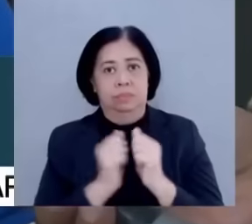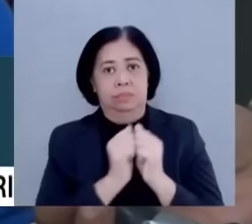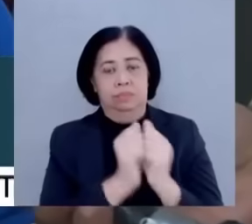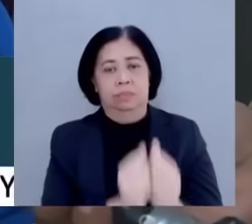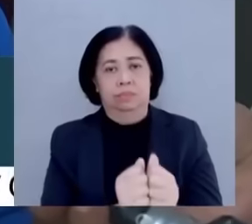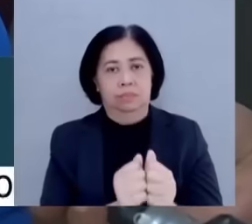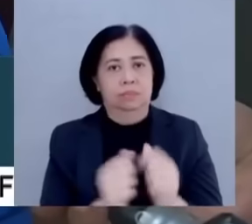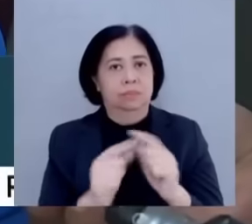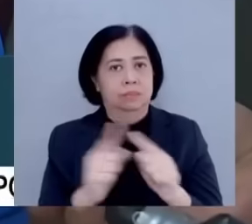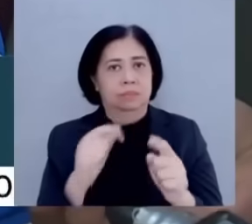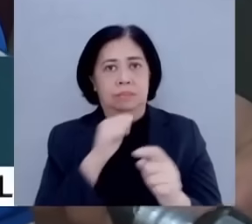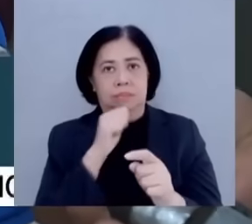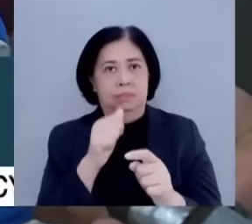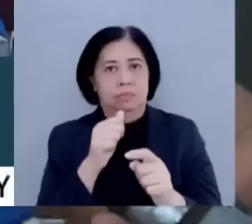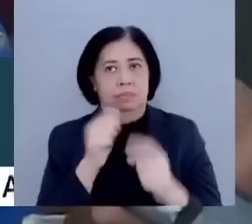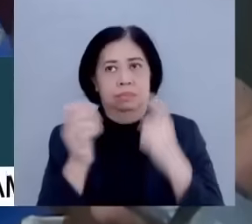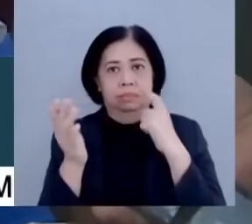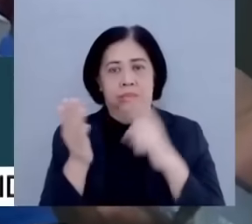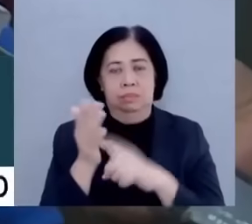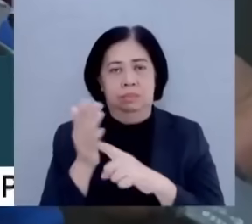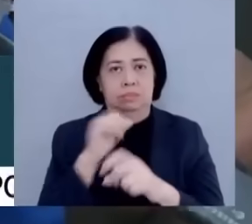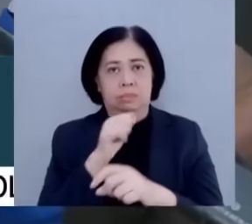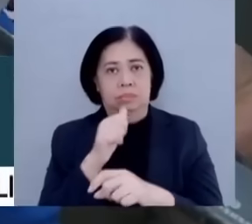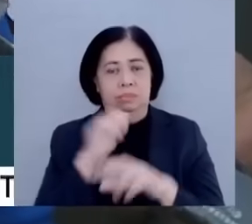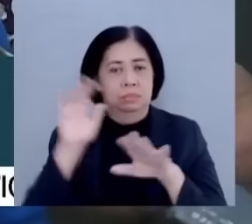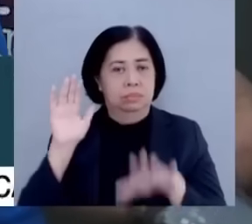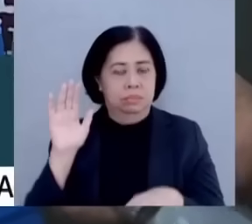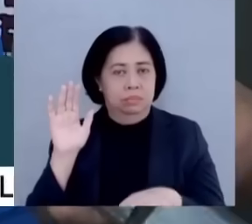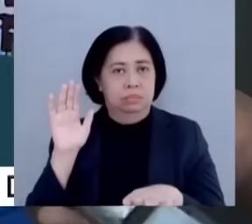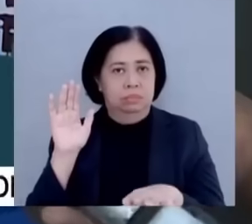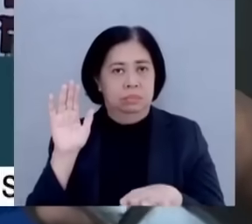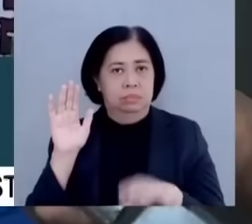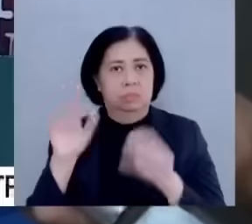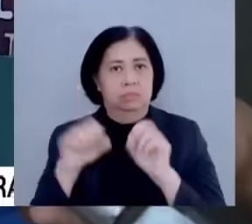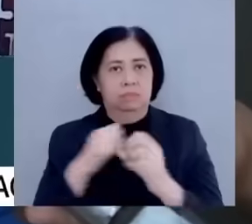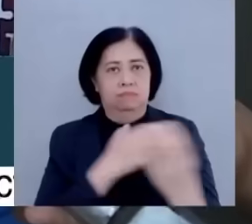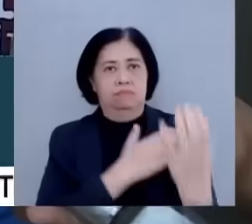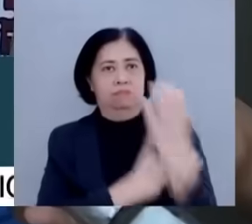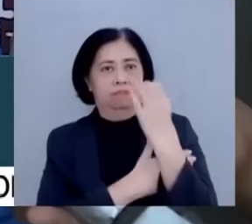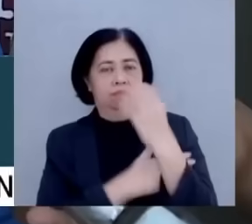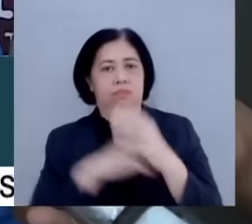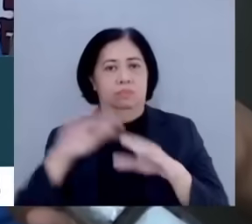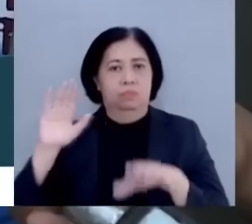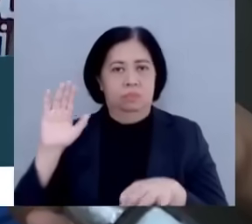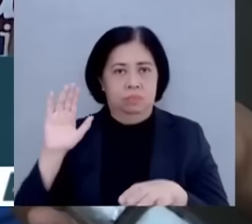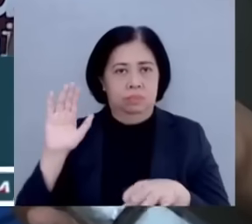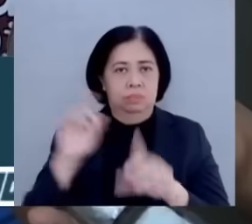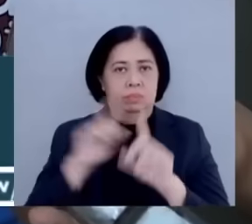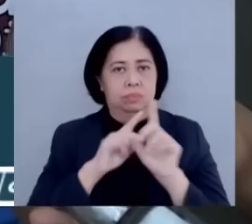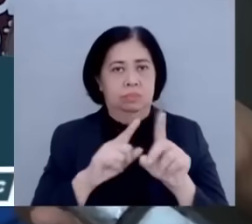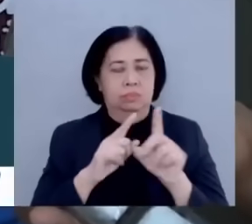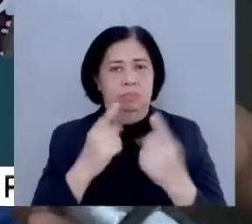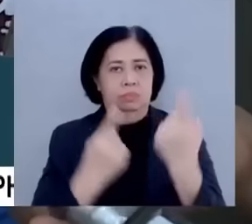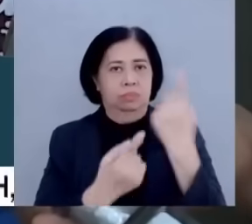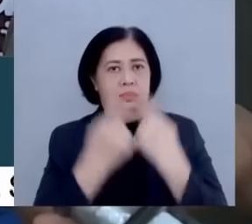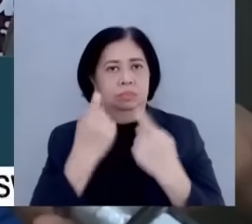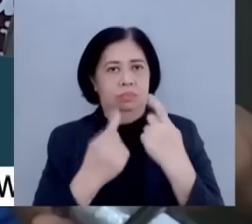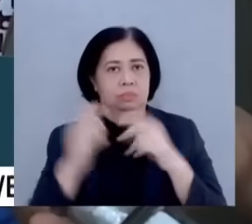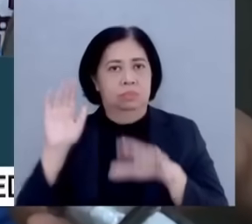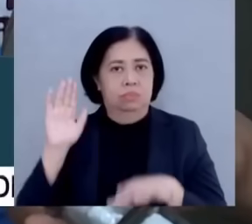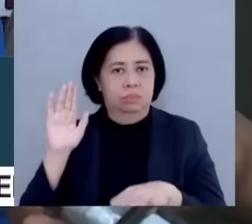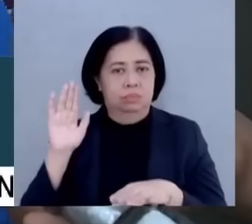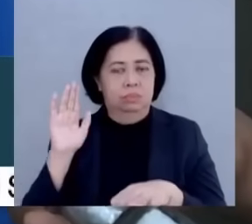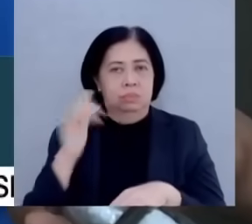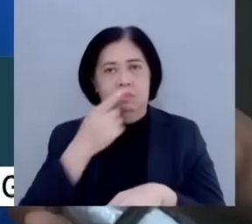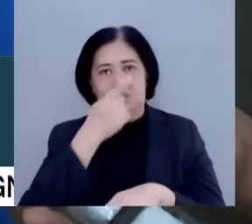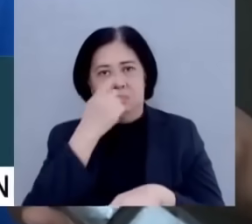I will not be recognized if I don't take my oath. So I am forced to take my oath and answer questions under oath because